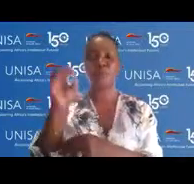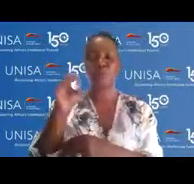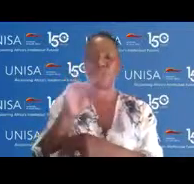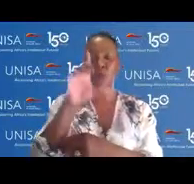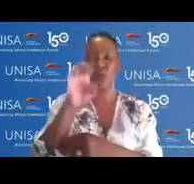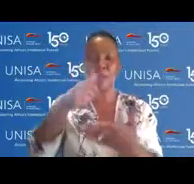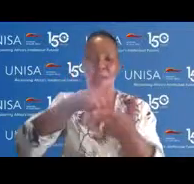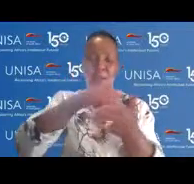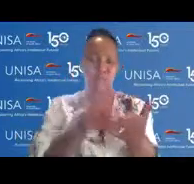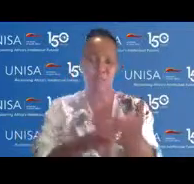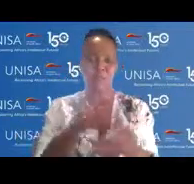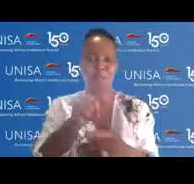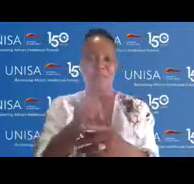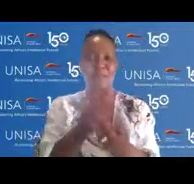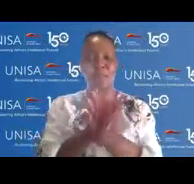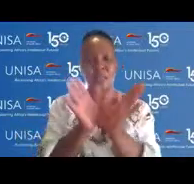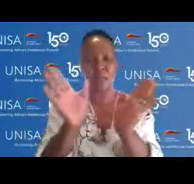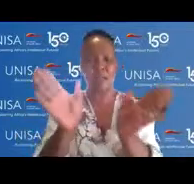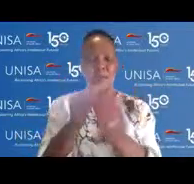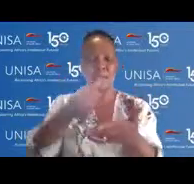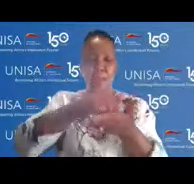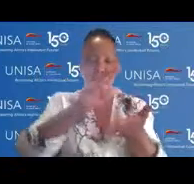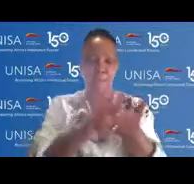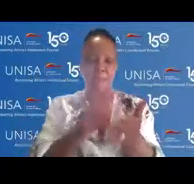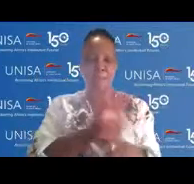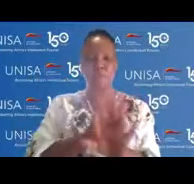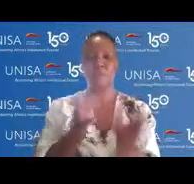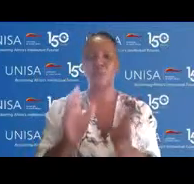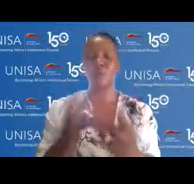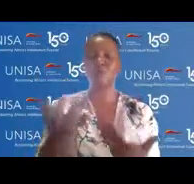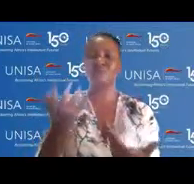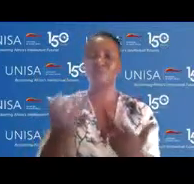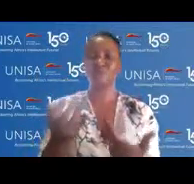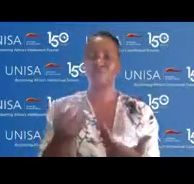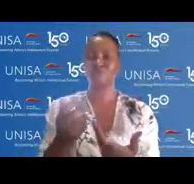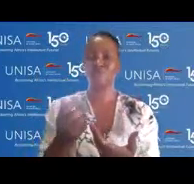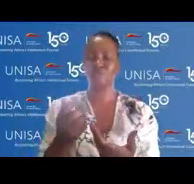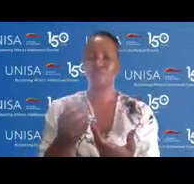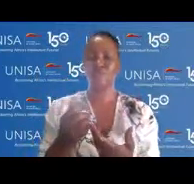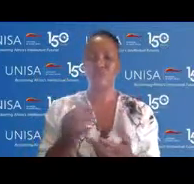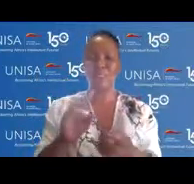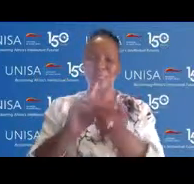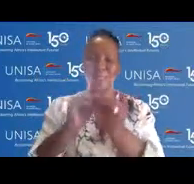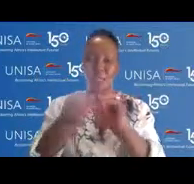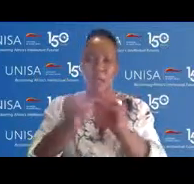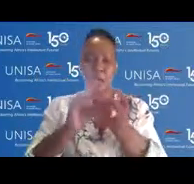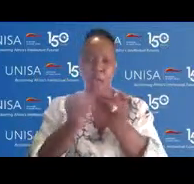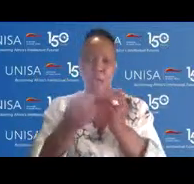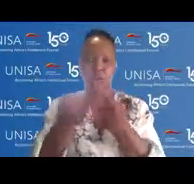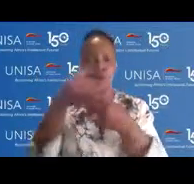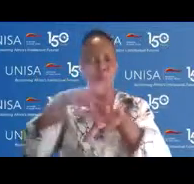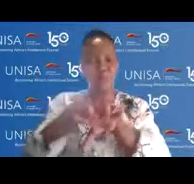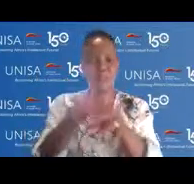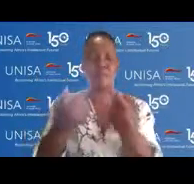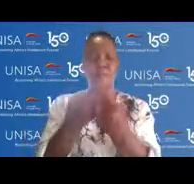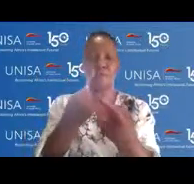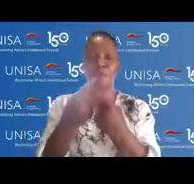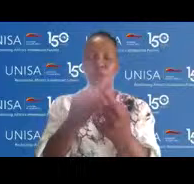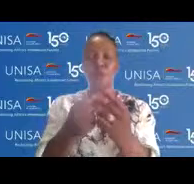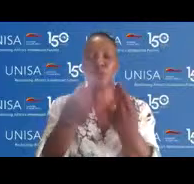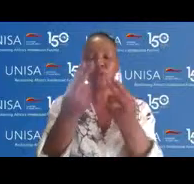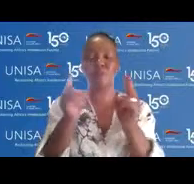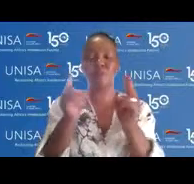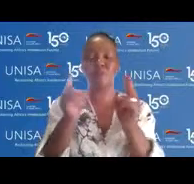very generic app. It's not actually designed or implemented from UNISA's side. It's just